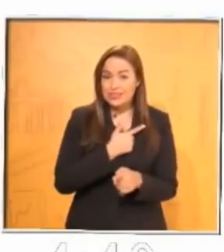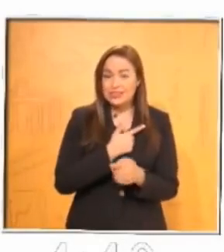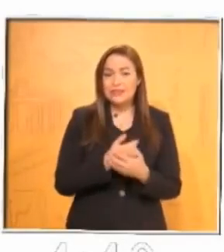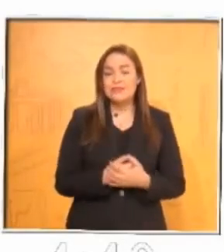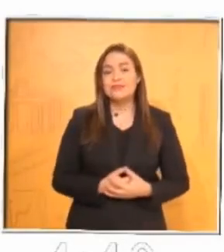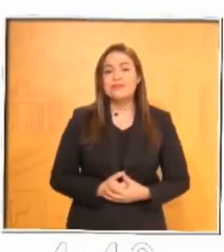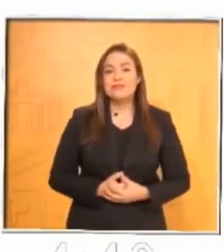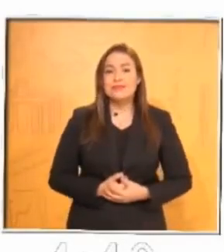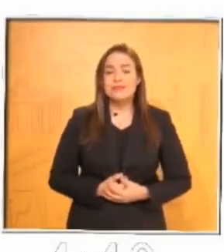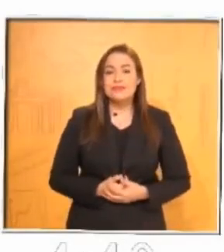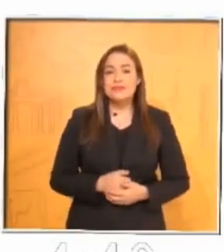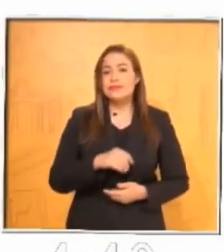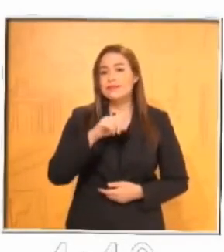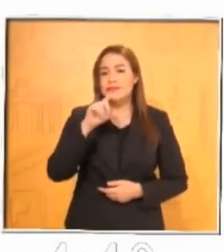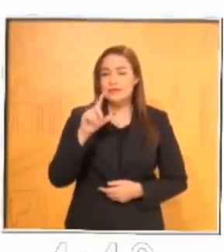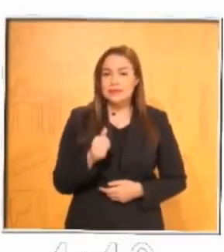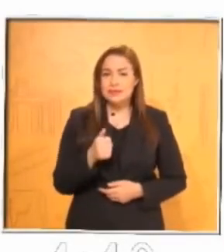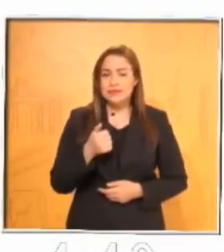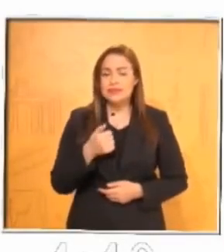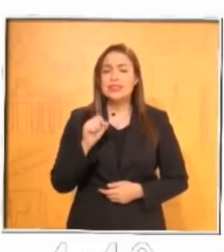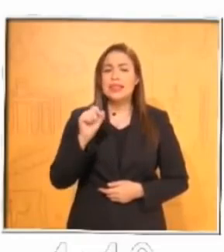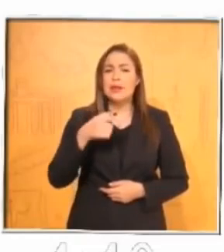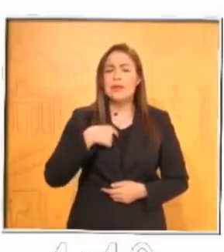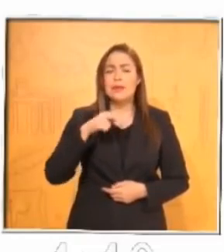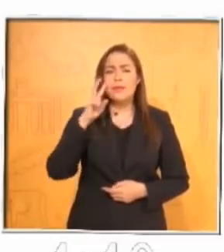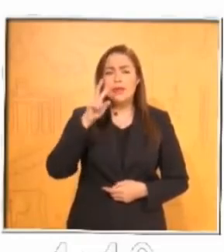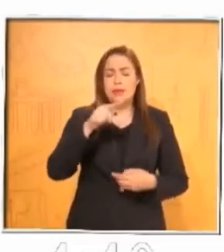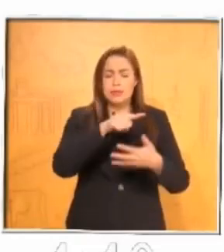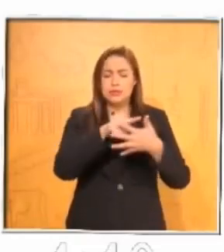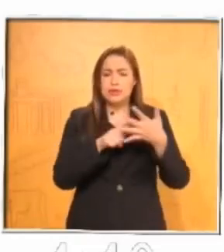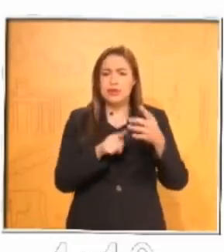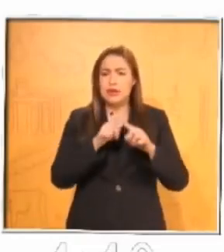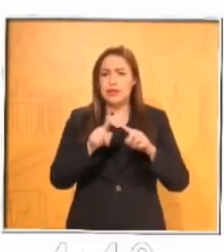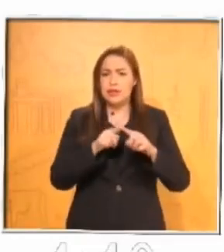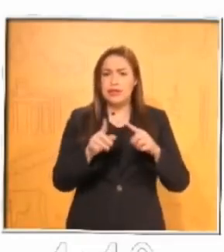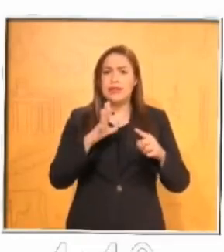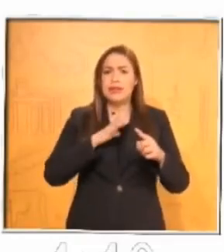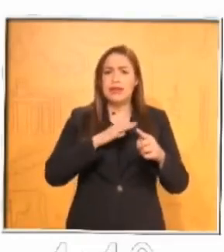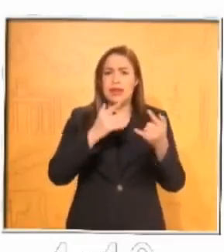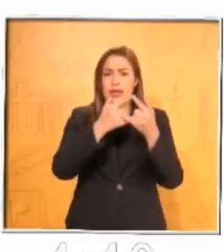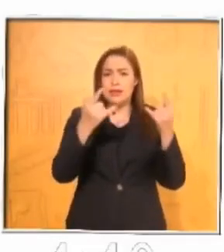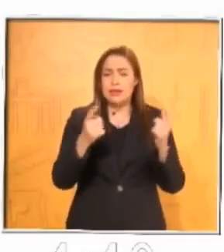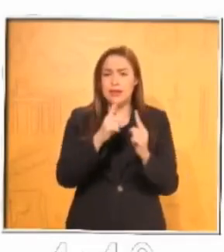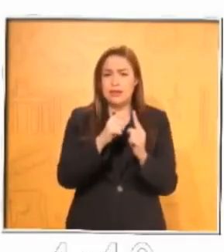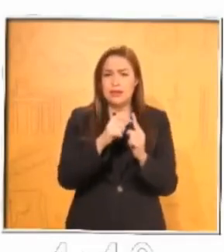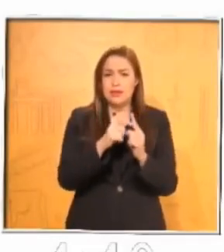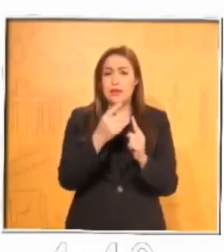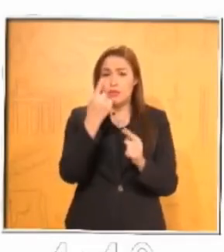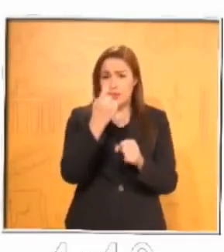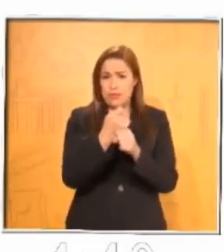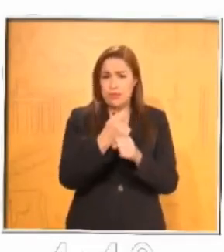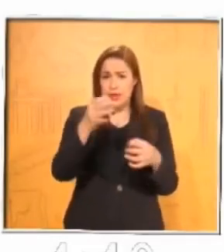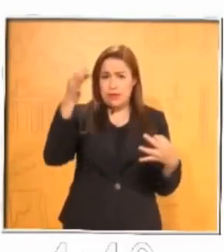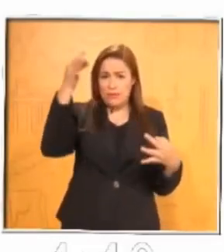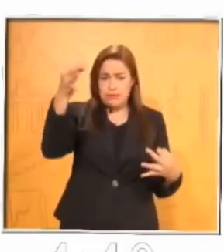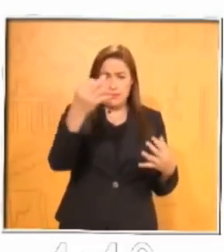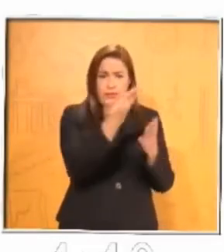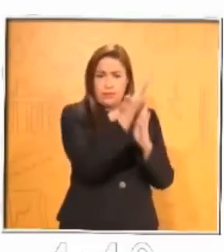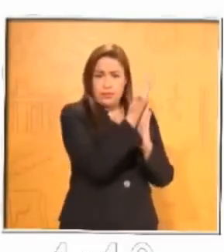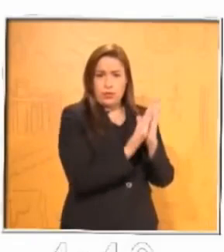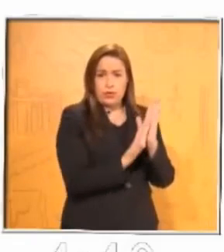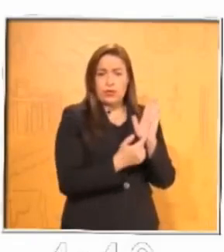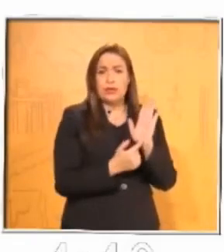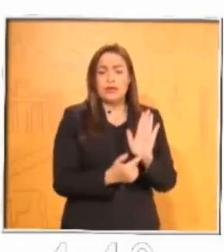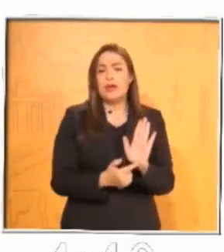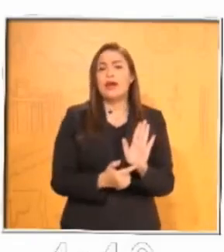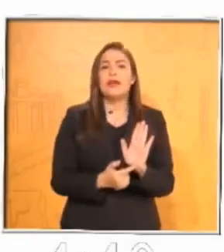Then we talked about the elements of the comic strip. The first one was the comic book cover. Pay attention to this.